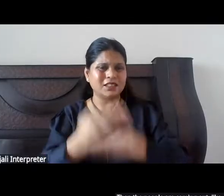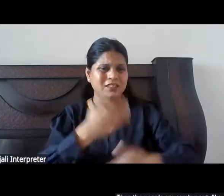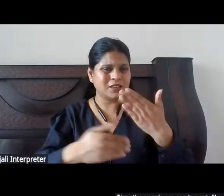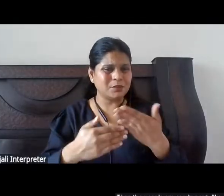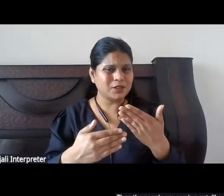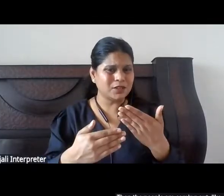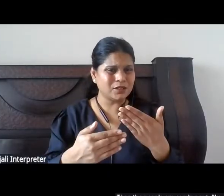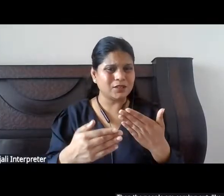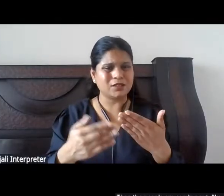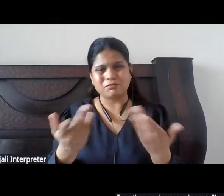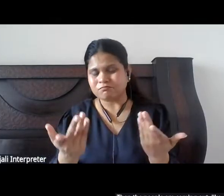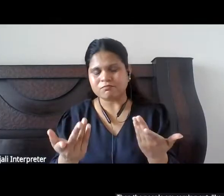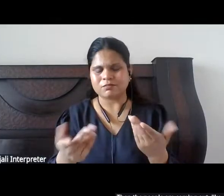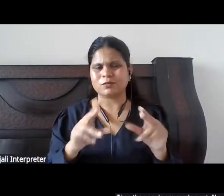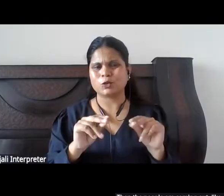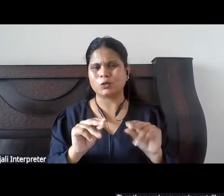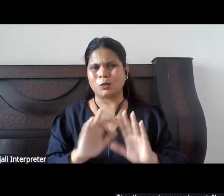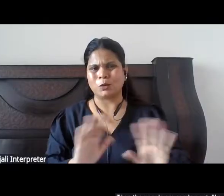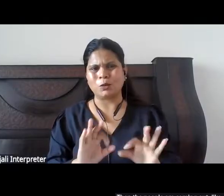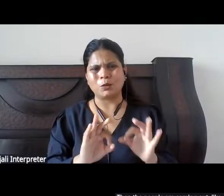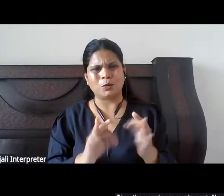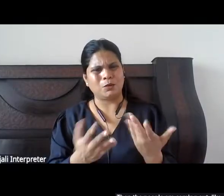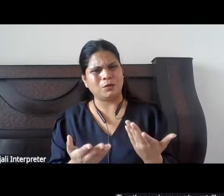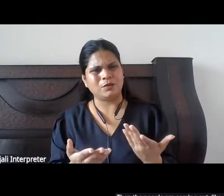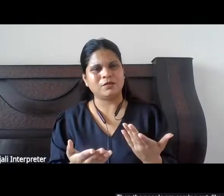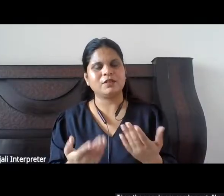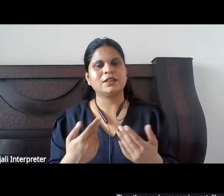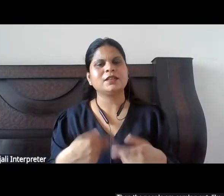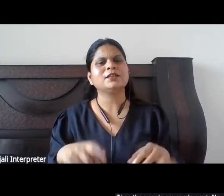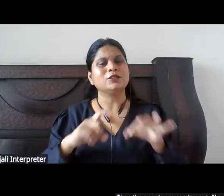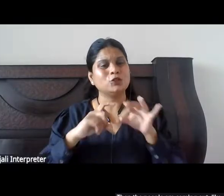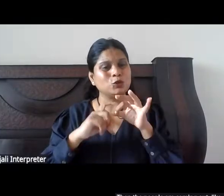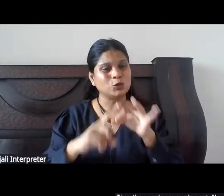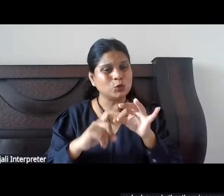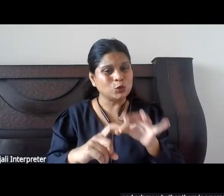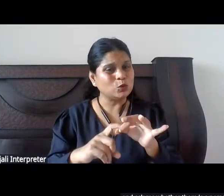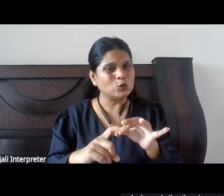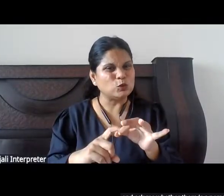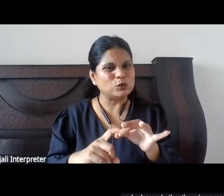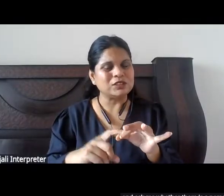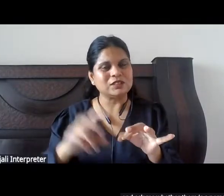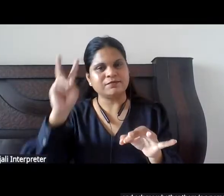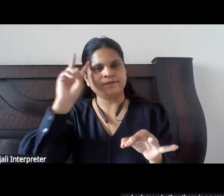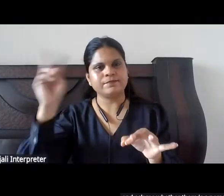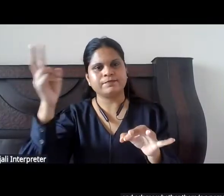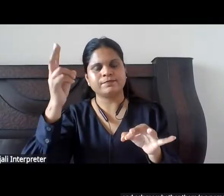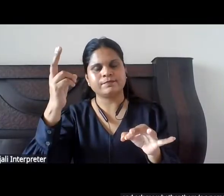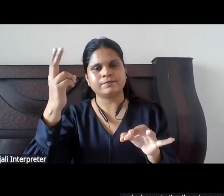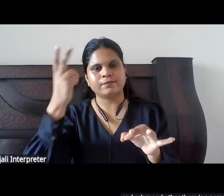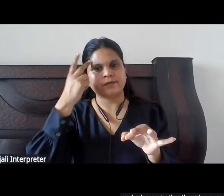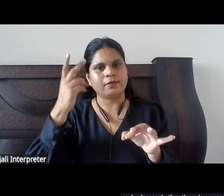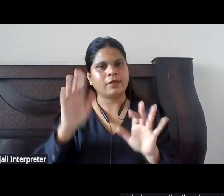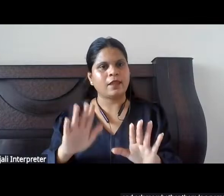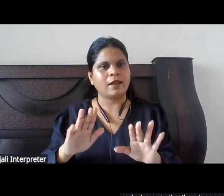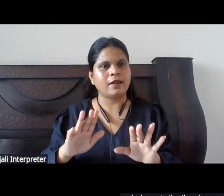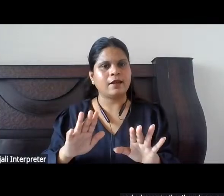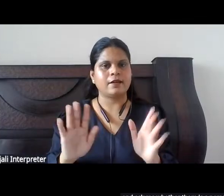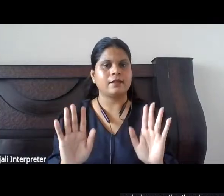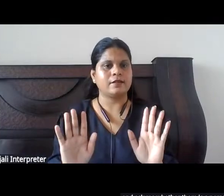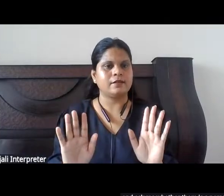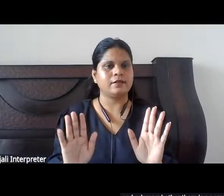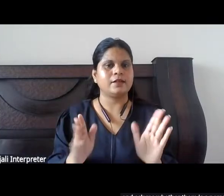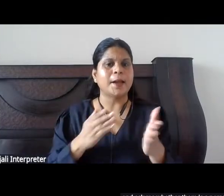is a person with disability in my family? So this is a stigma. This is a attitudinal barrier